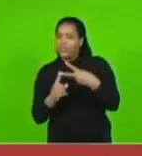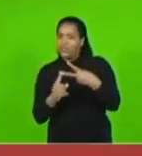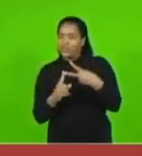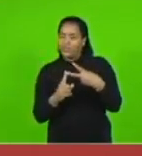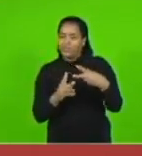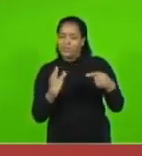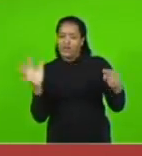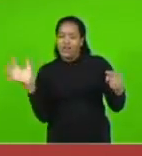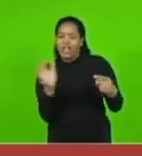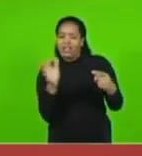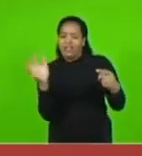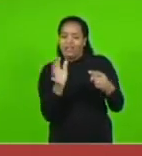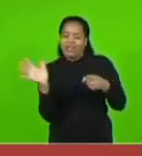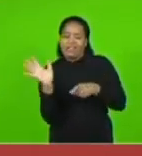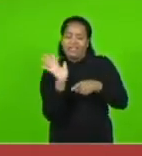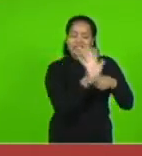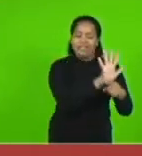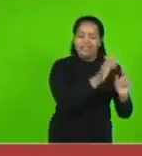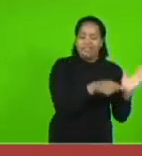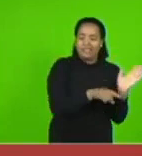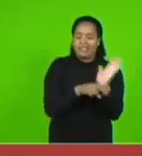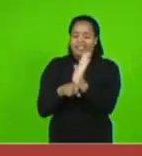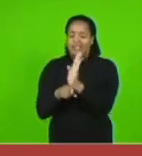they have helped each other